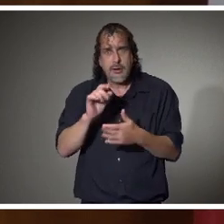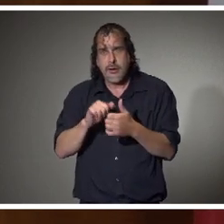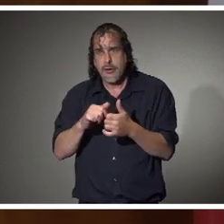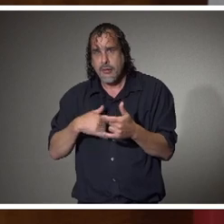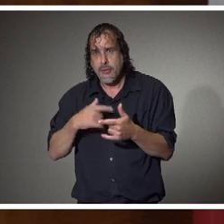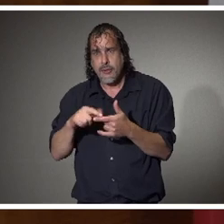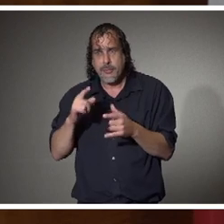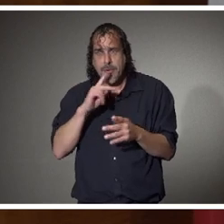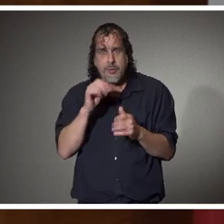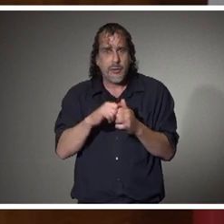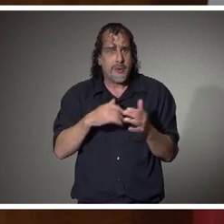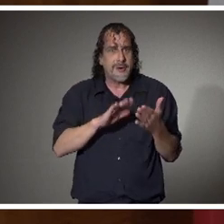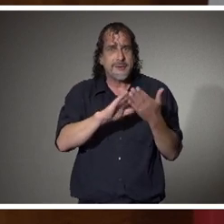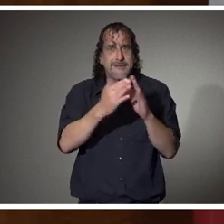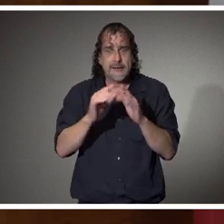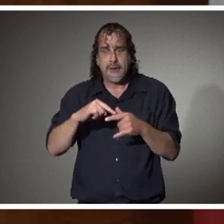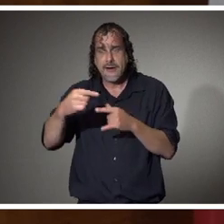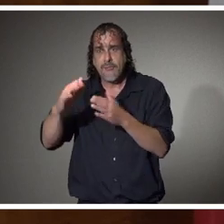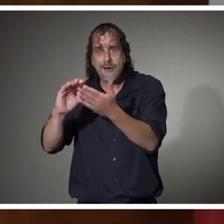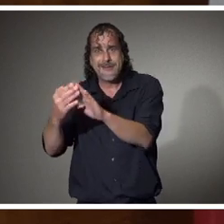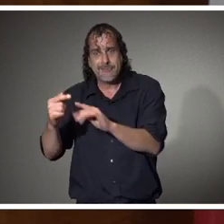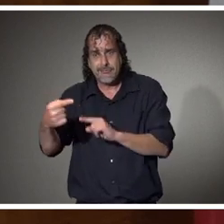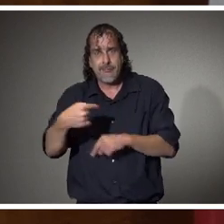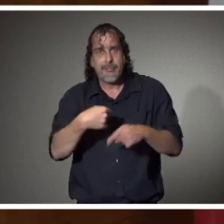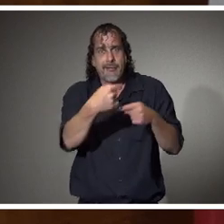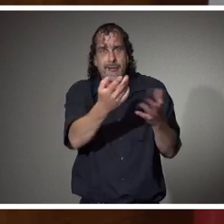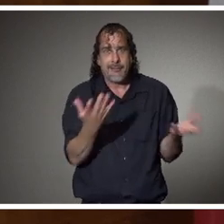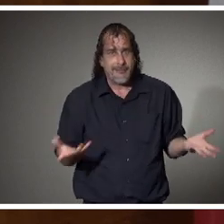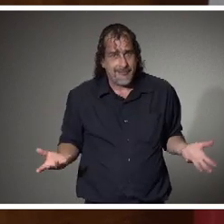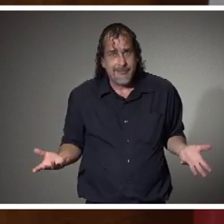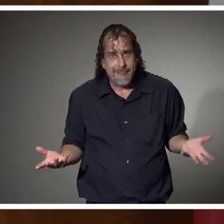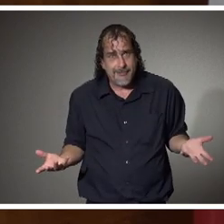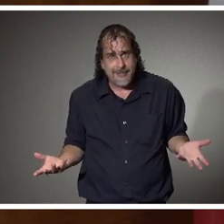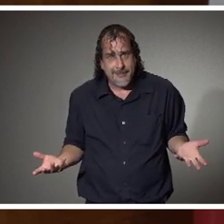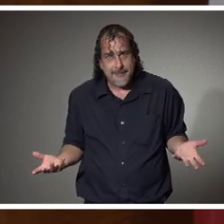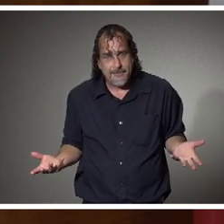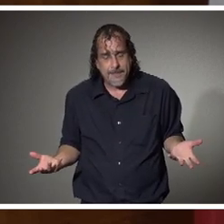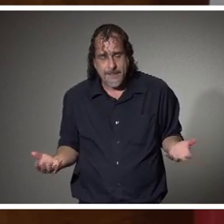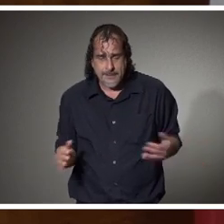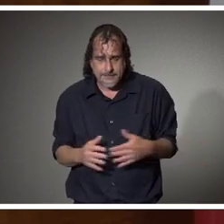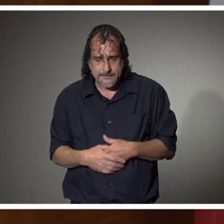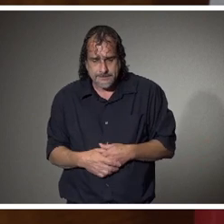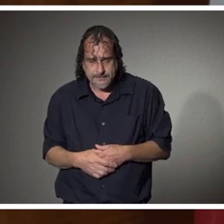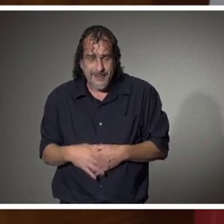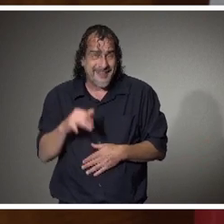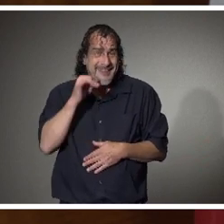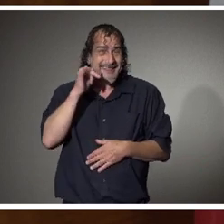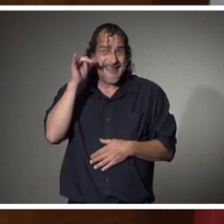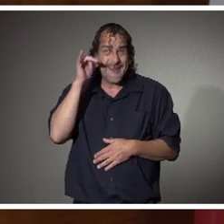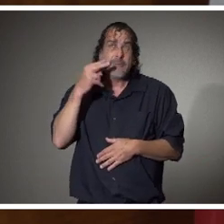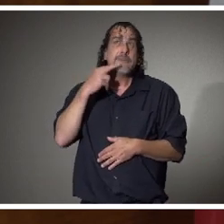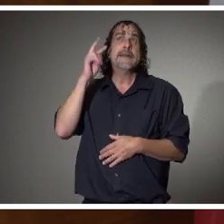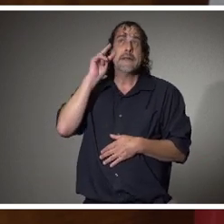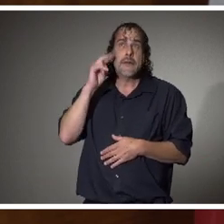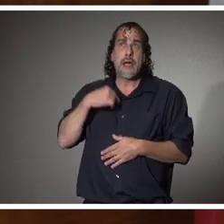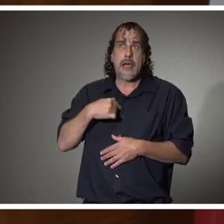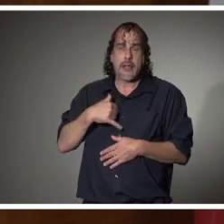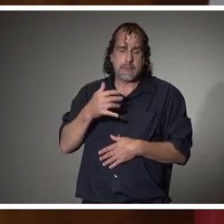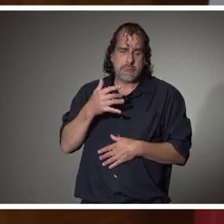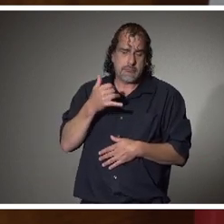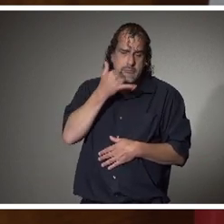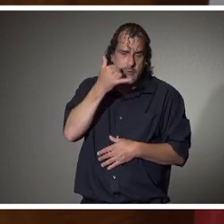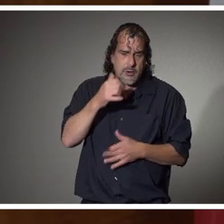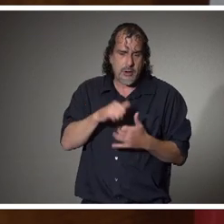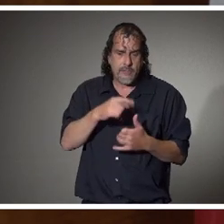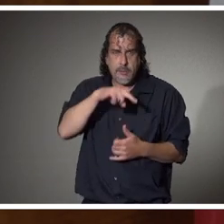and really across Mississippi. In fact, just day before yesterday, I had a call with the leadership of the